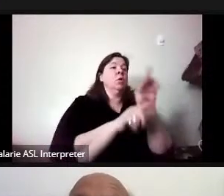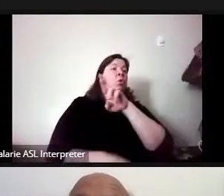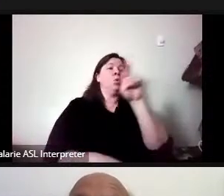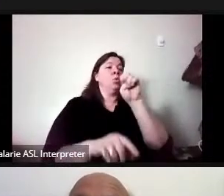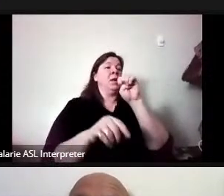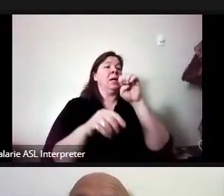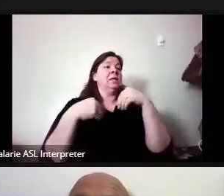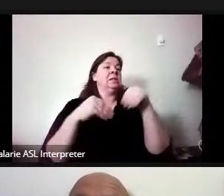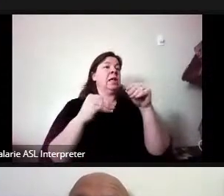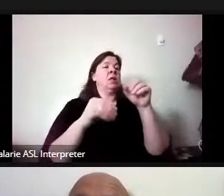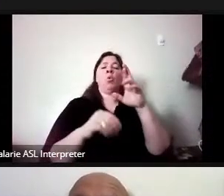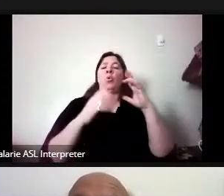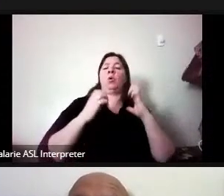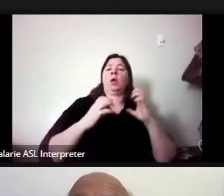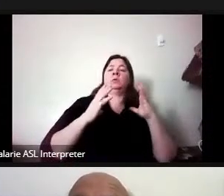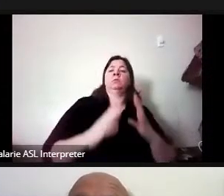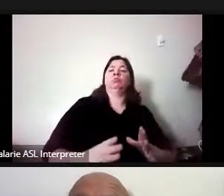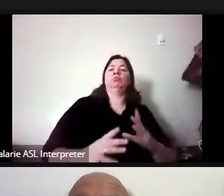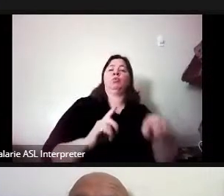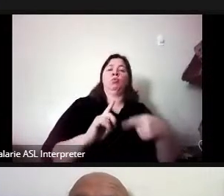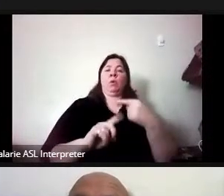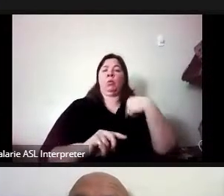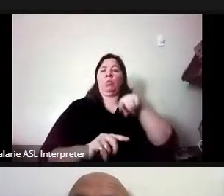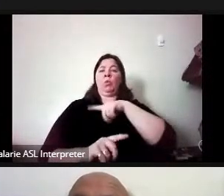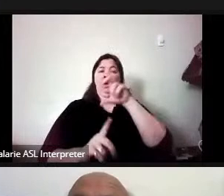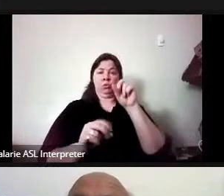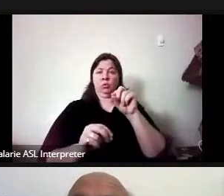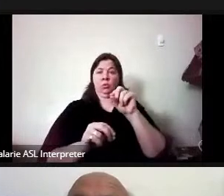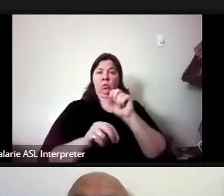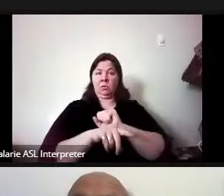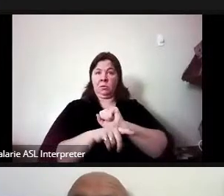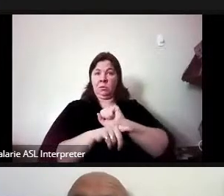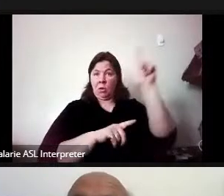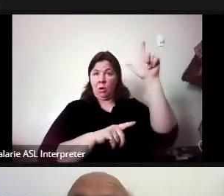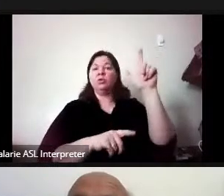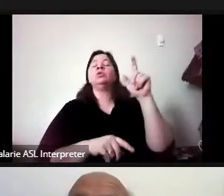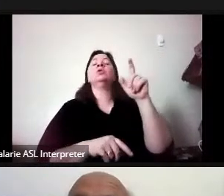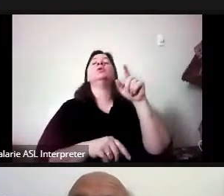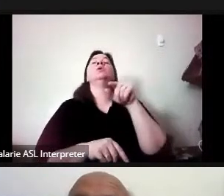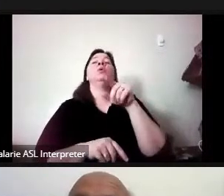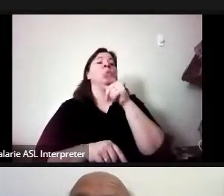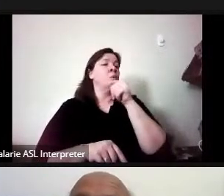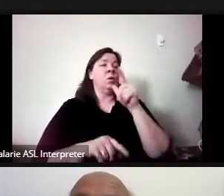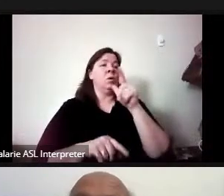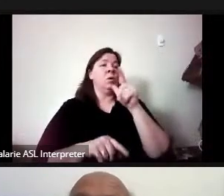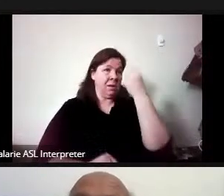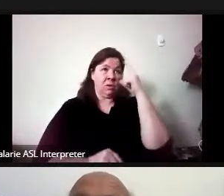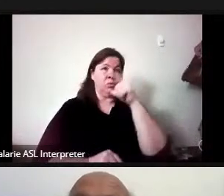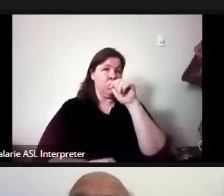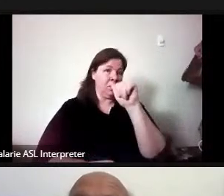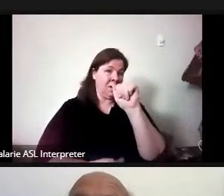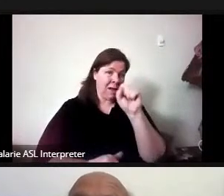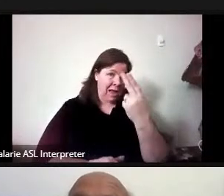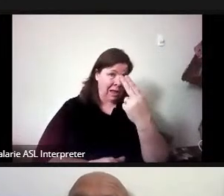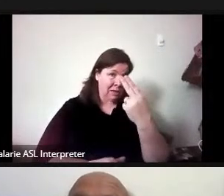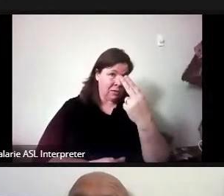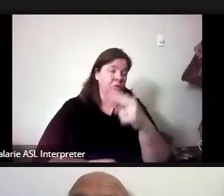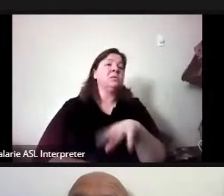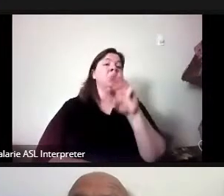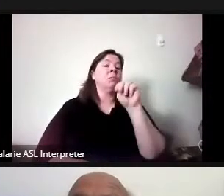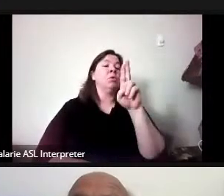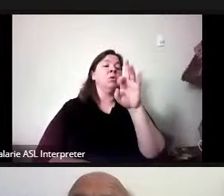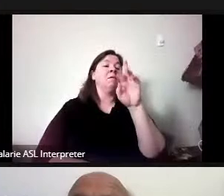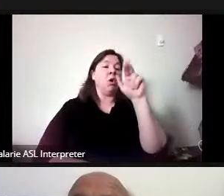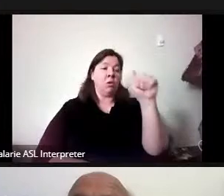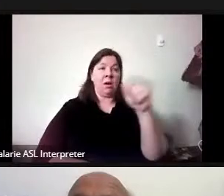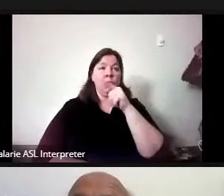as a customer when we do launch. But if somebody can't get who Ash Mufarah is and what Onpassive is now,